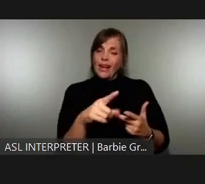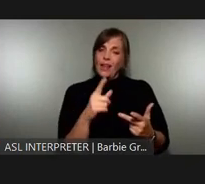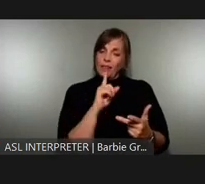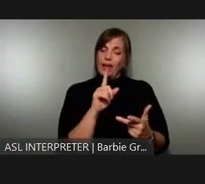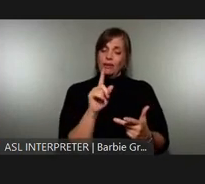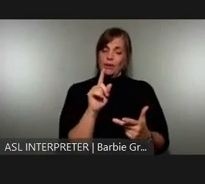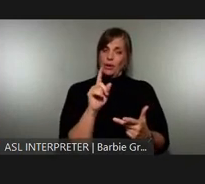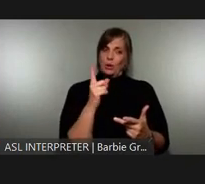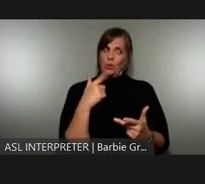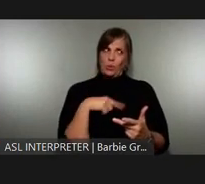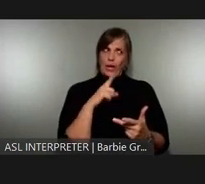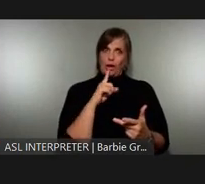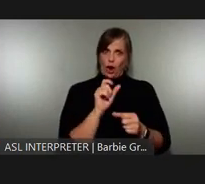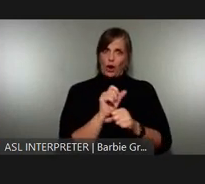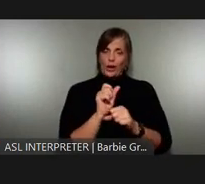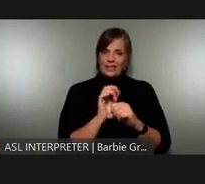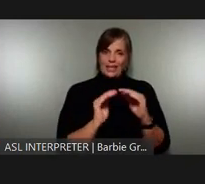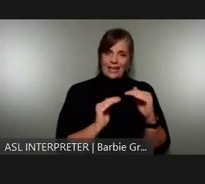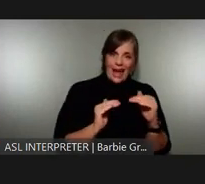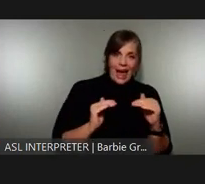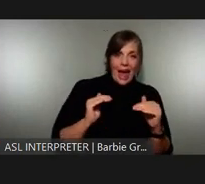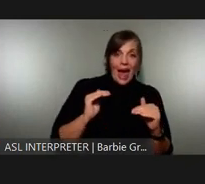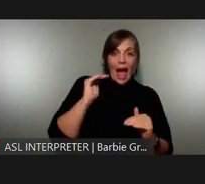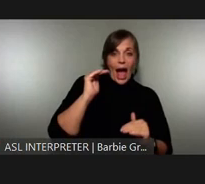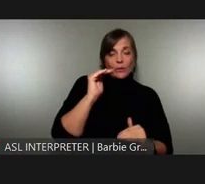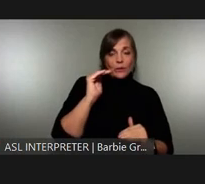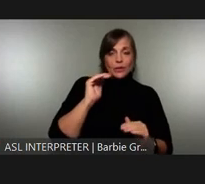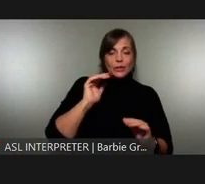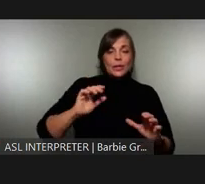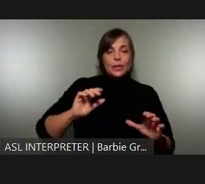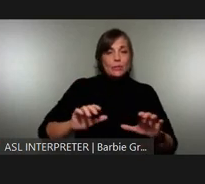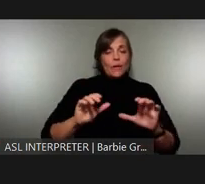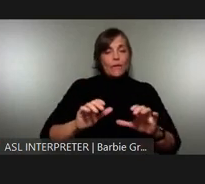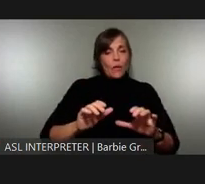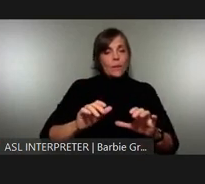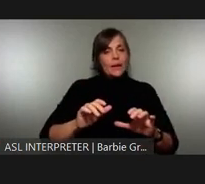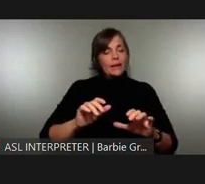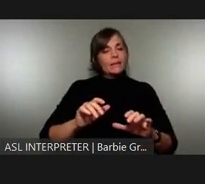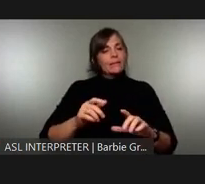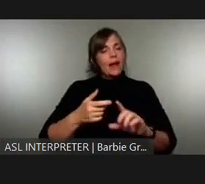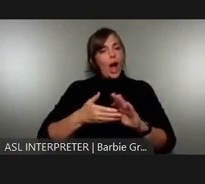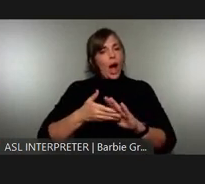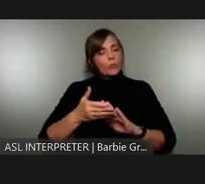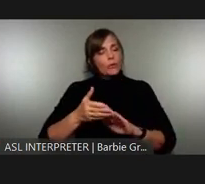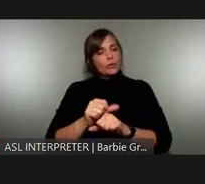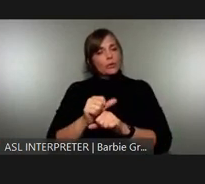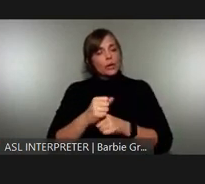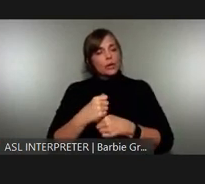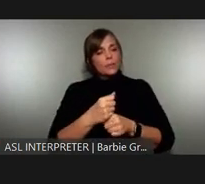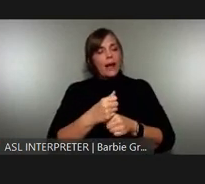indeed outperforming from an operational excellence perspective to produce that